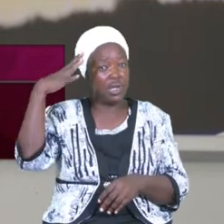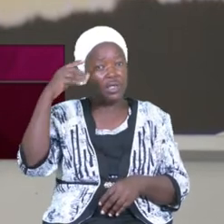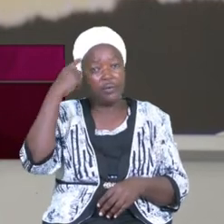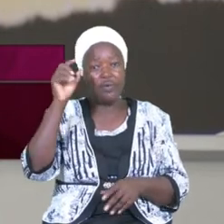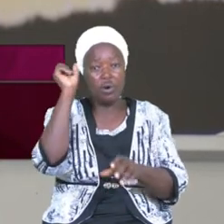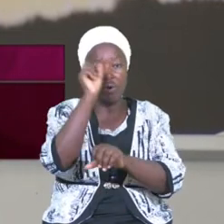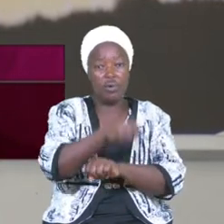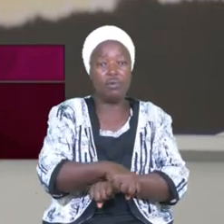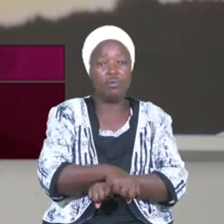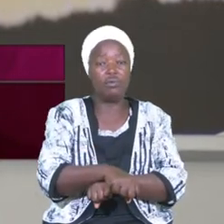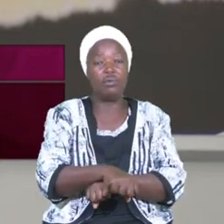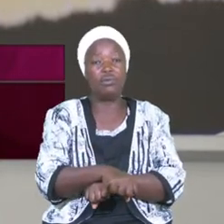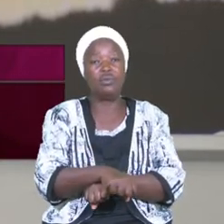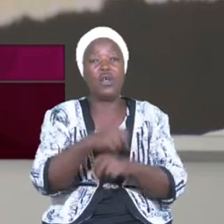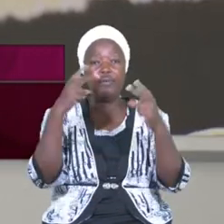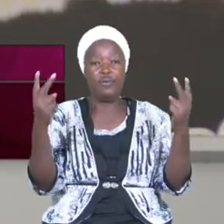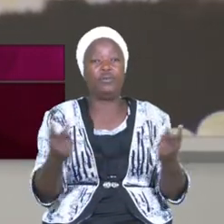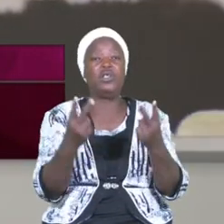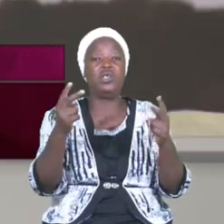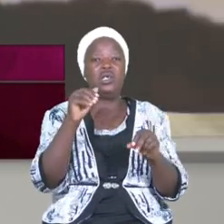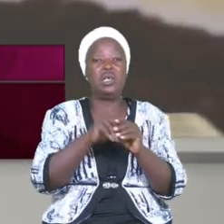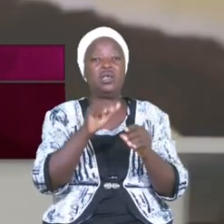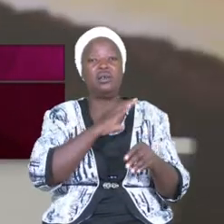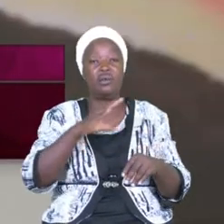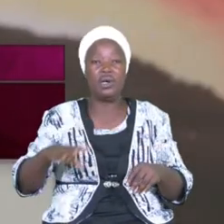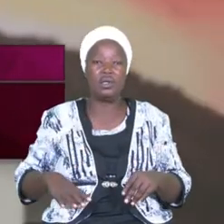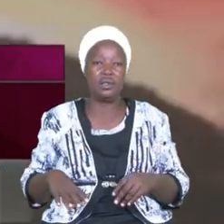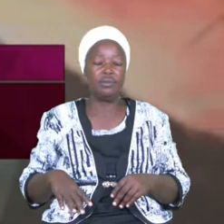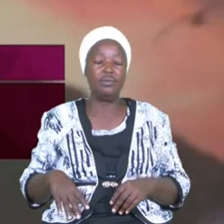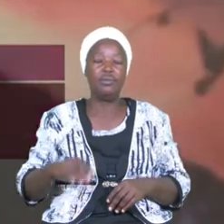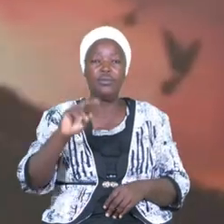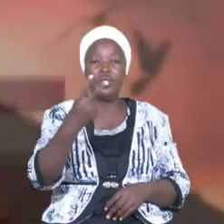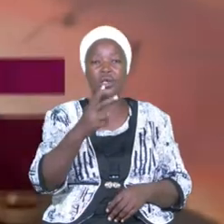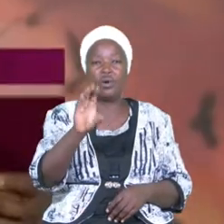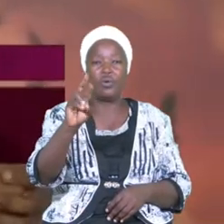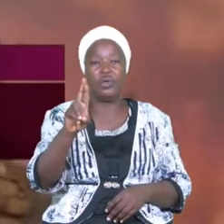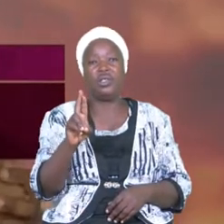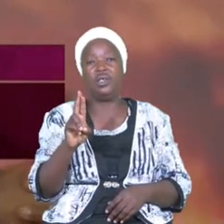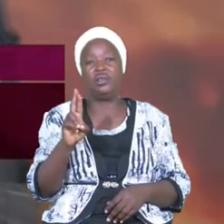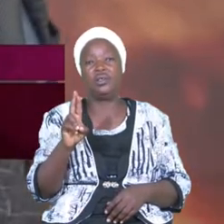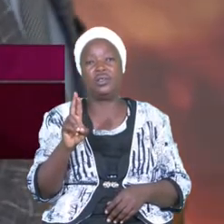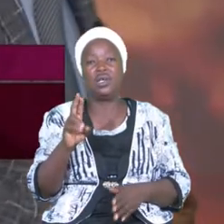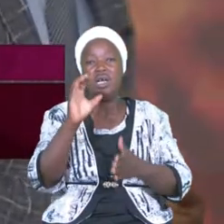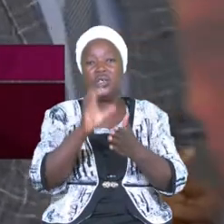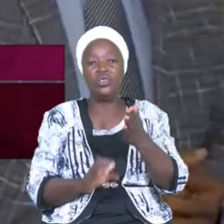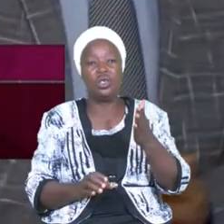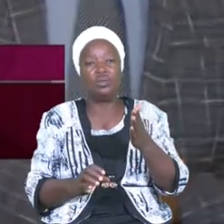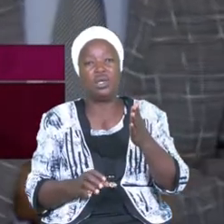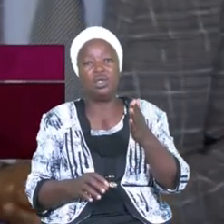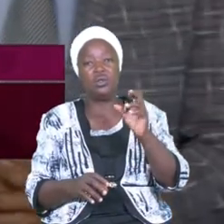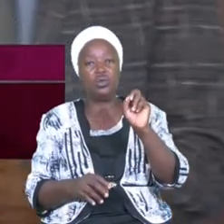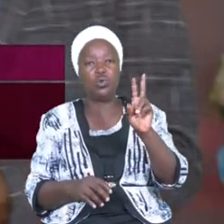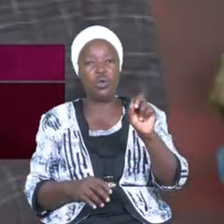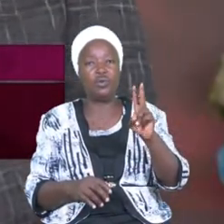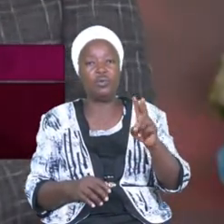conquerors in Christ. 2 Corinthians chapter 12, reading